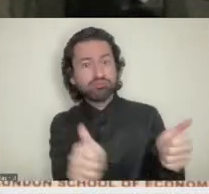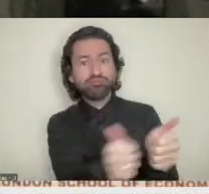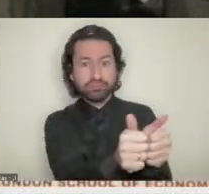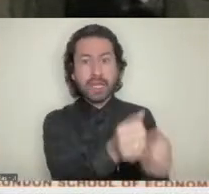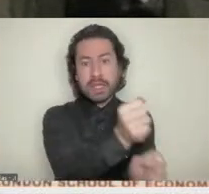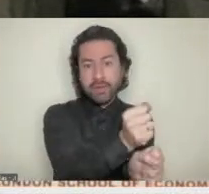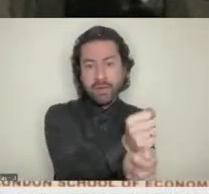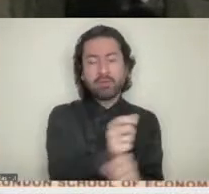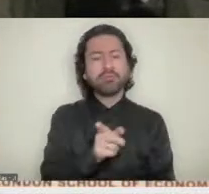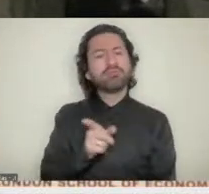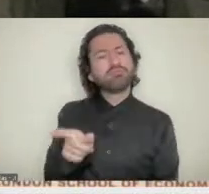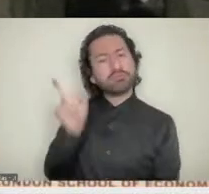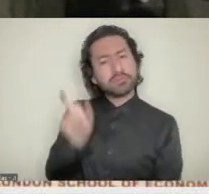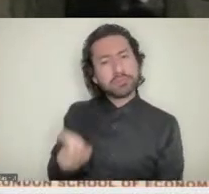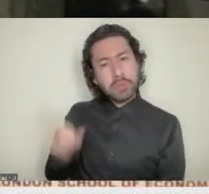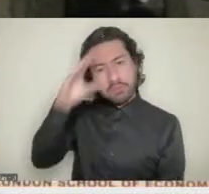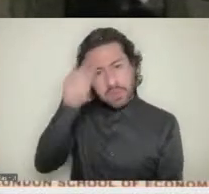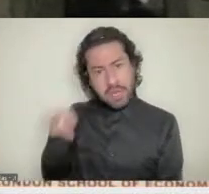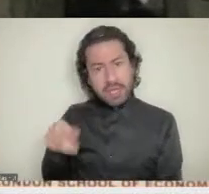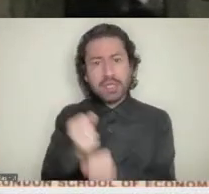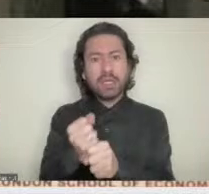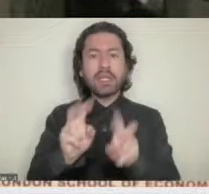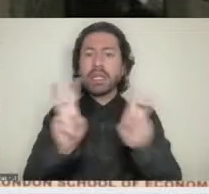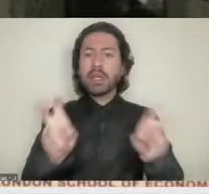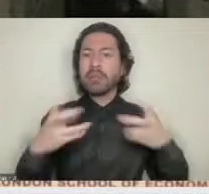to the UK government. Now,